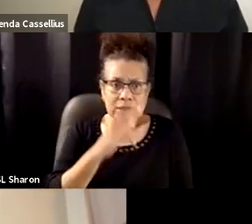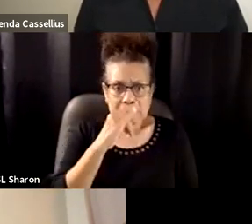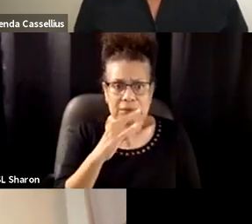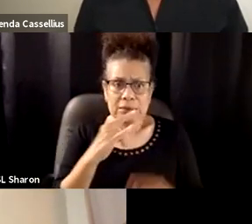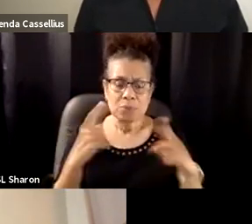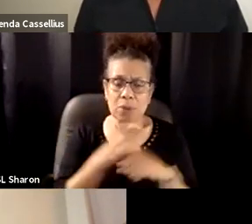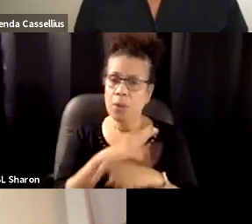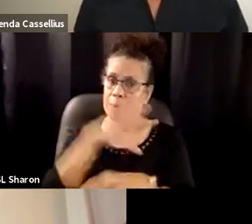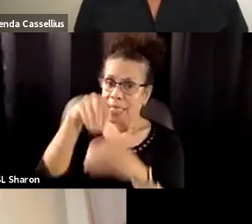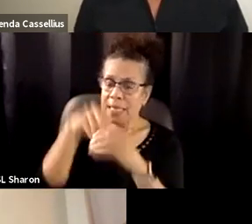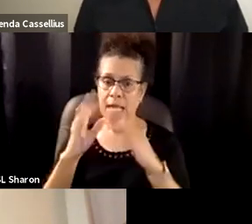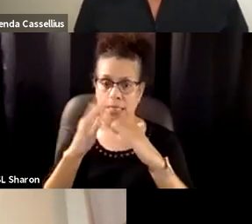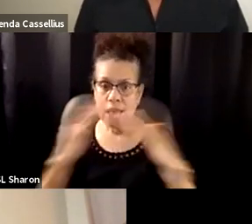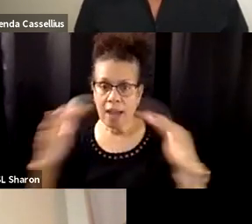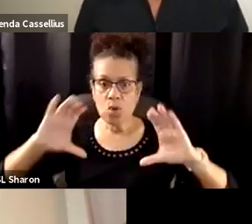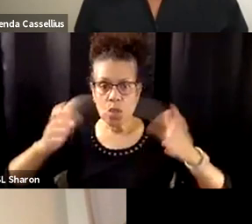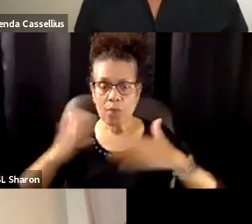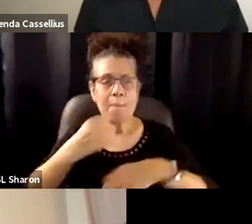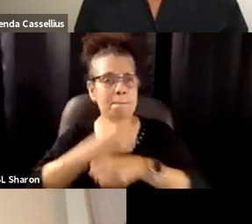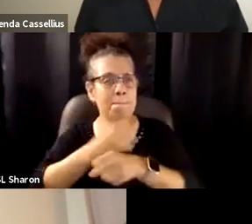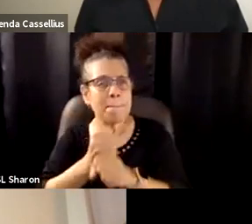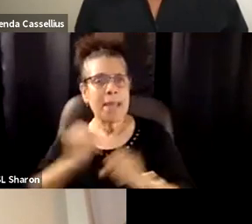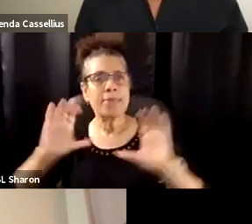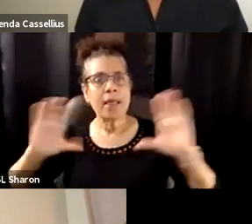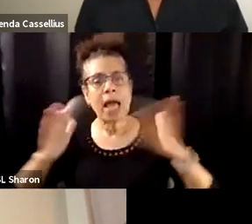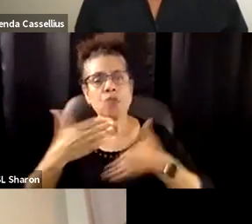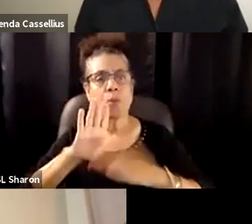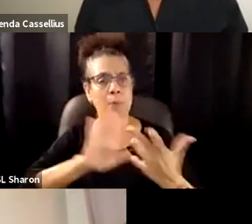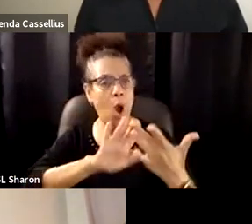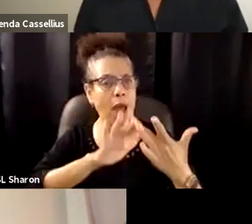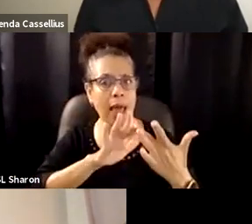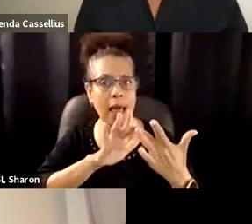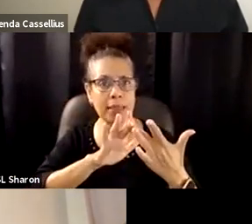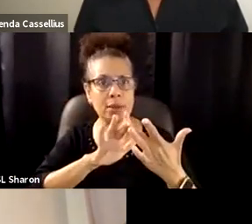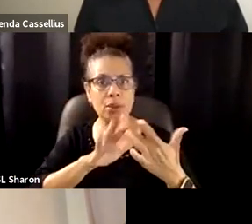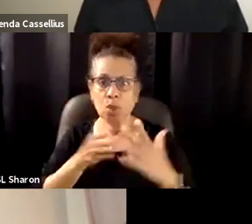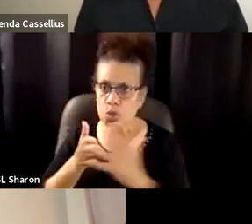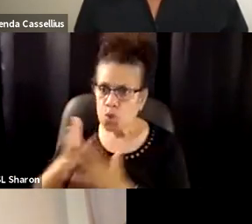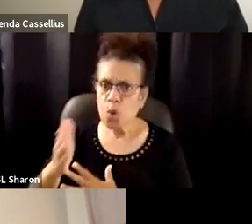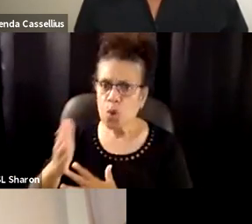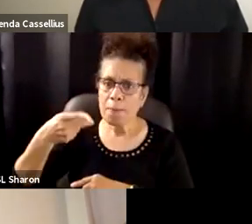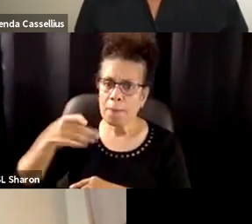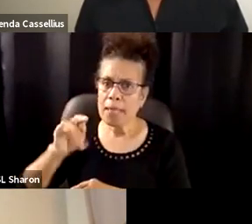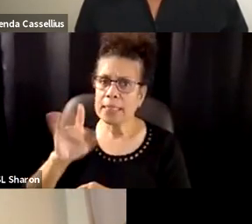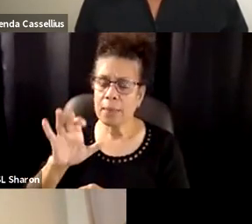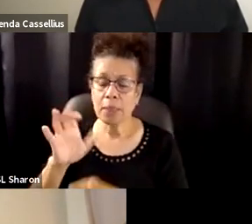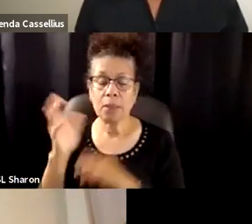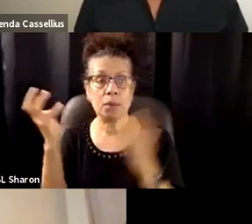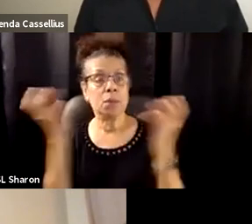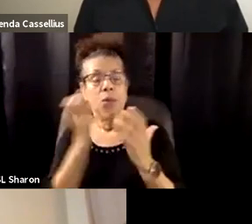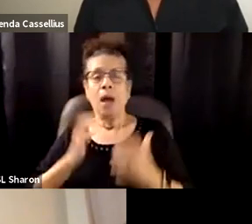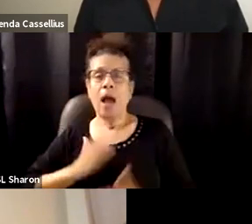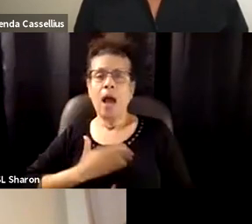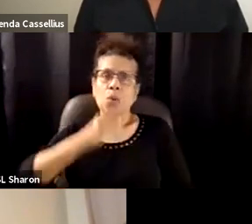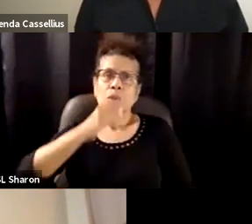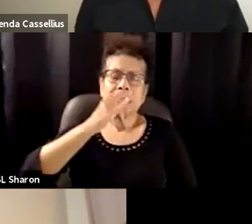diverse classroom they recreated their classrooms online during a pandemic words cannot describe how happy our child